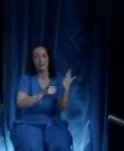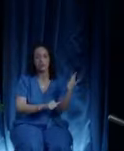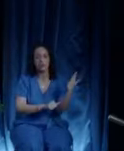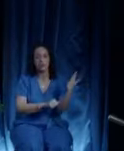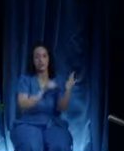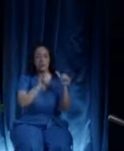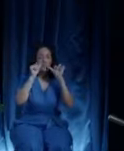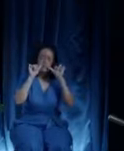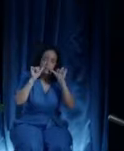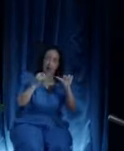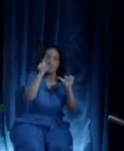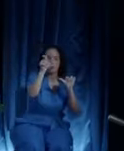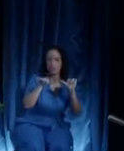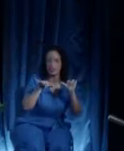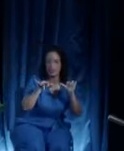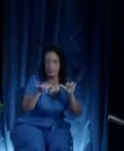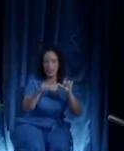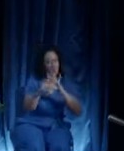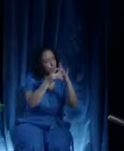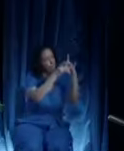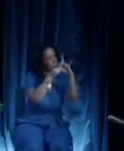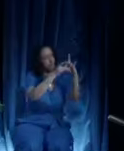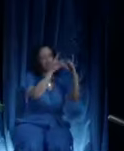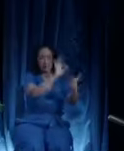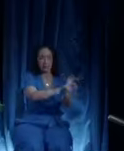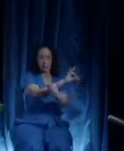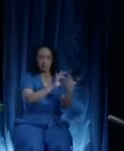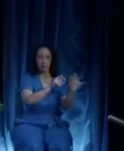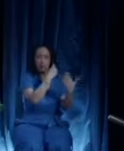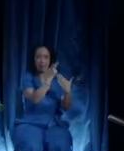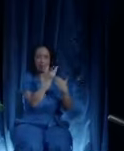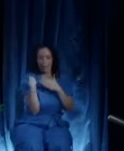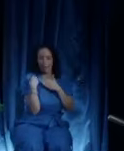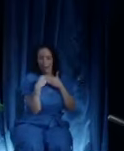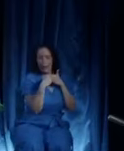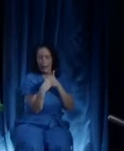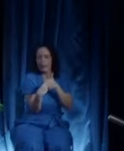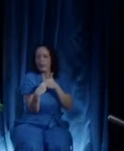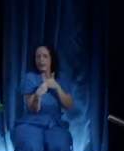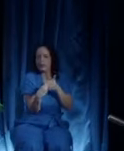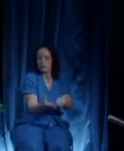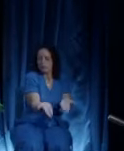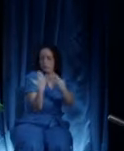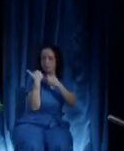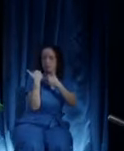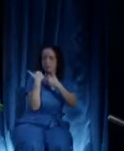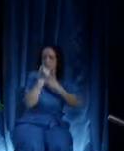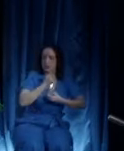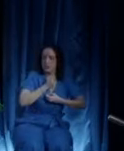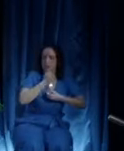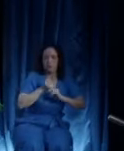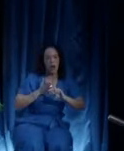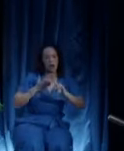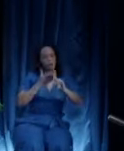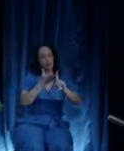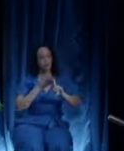it. They confront the scheme. So there are these ways of working with the king. Yeah. You certainly can't